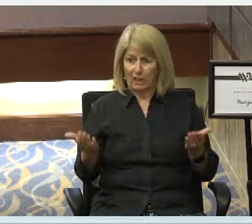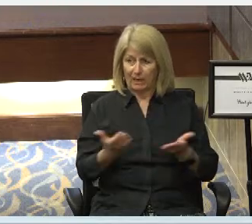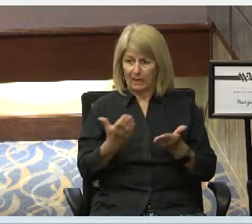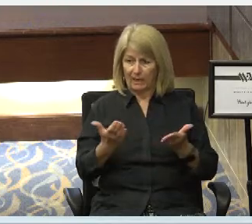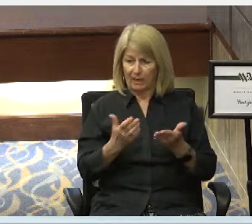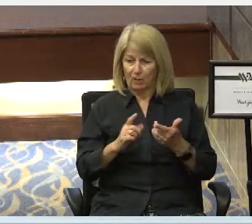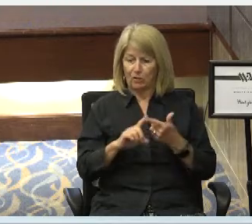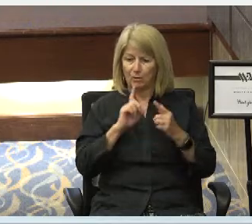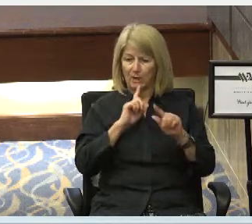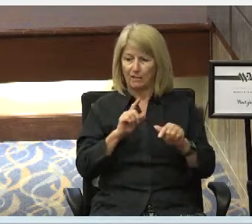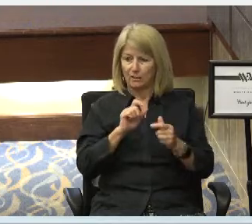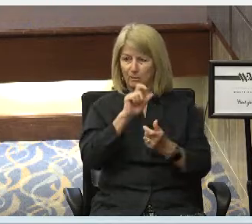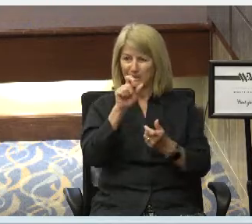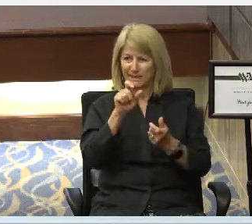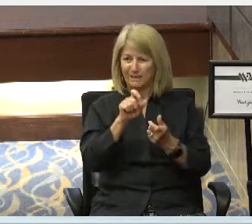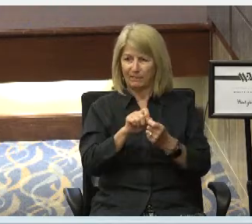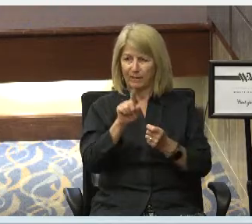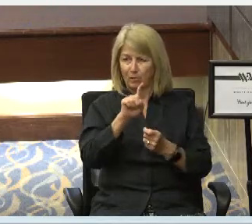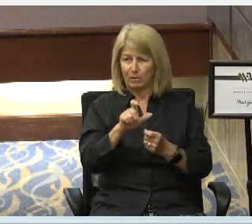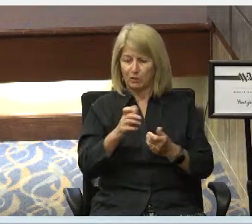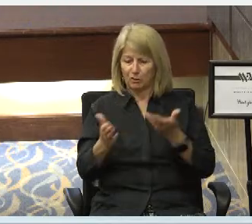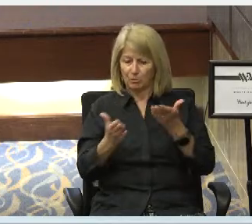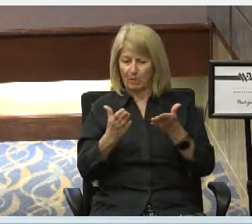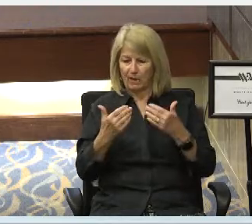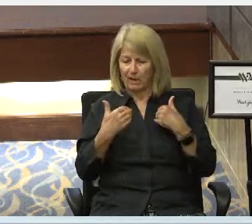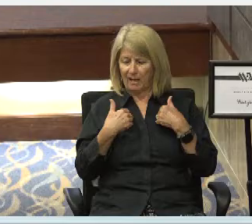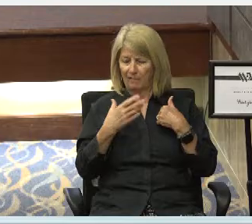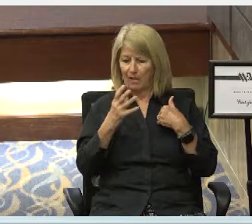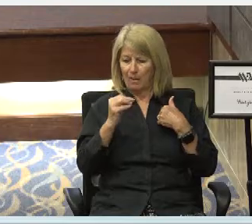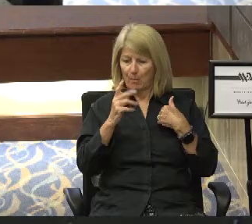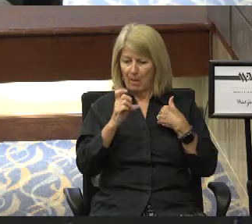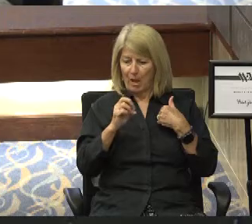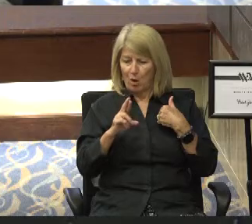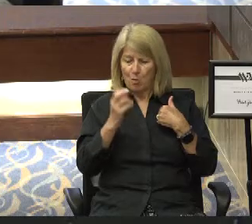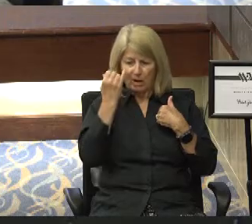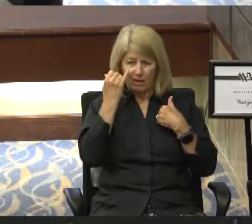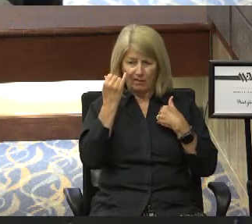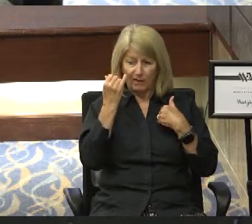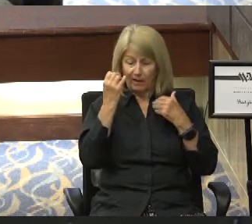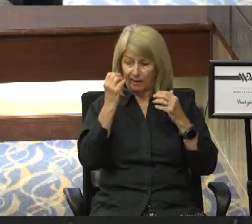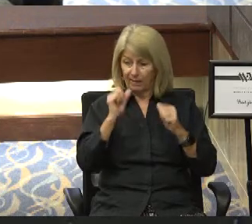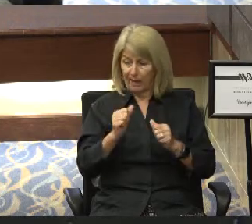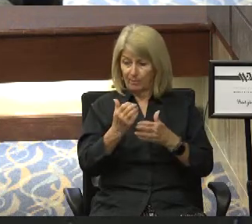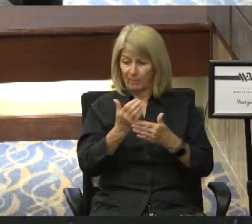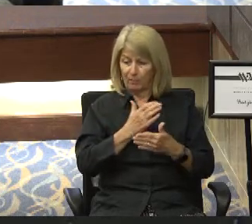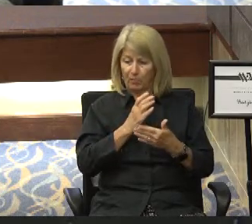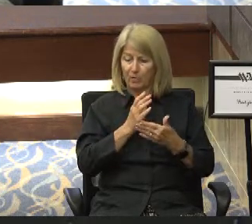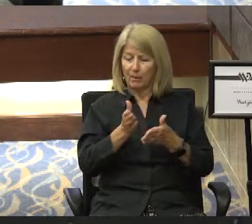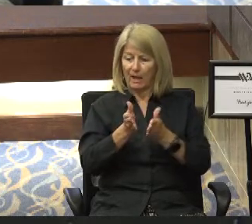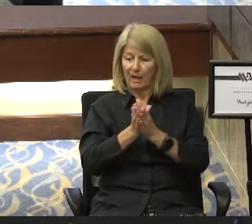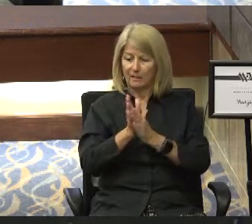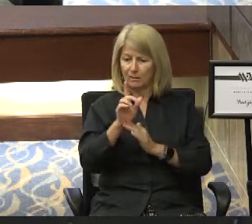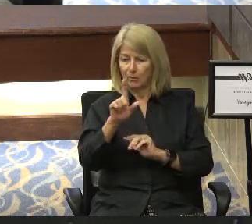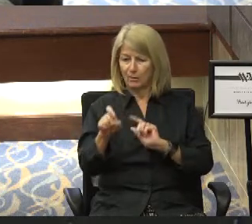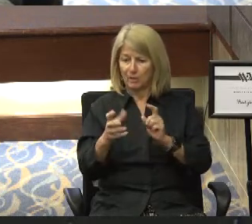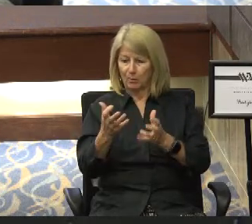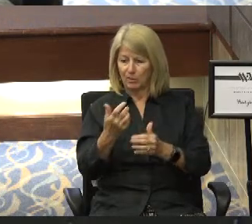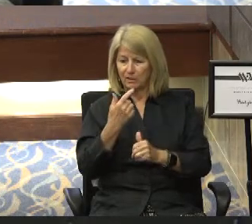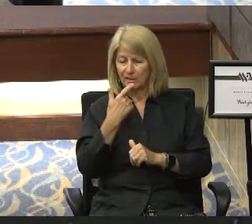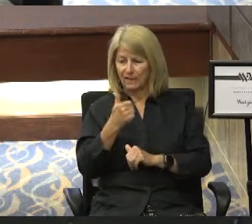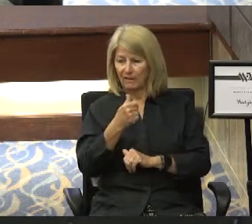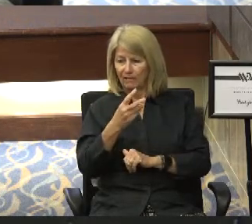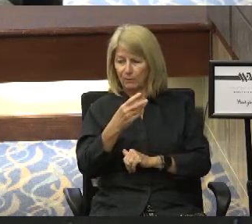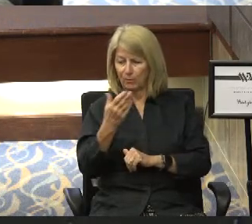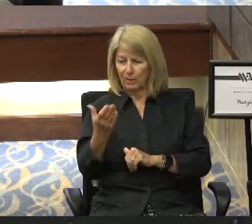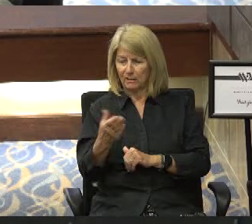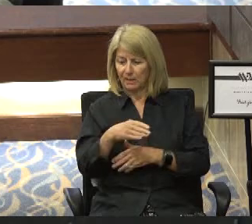answer any specific questions that you may have. Mayor and Council, if I may, before y'all ask questions, I wanted to say a couple things. I know Bradley